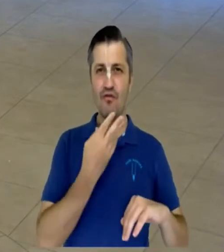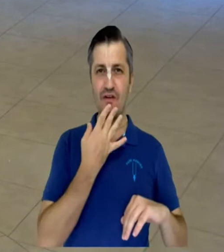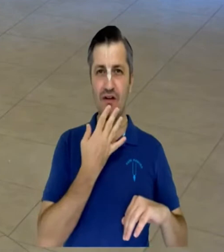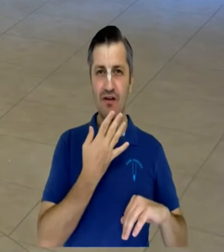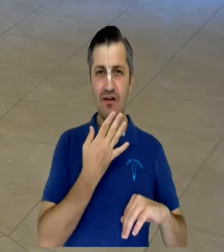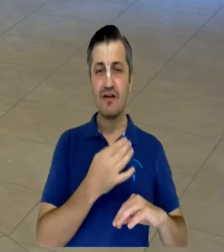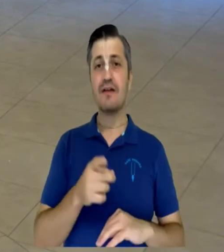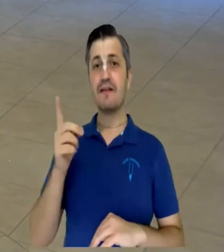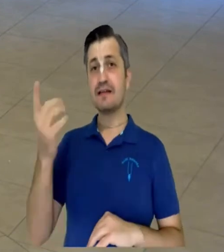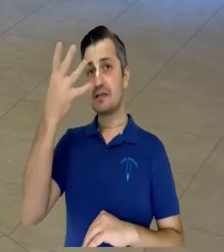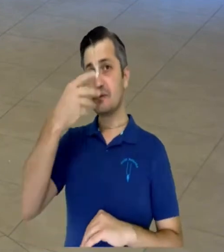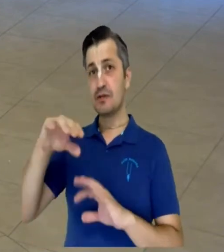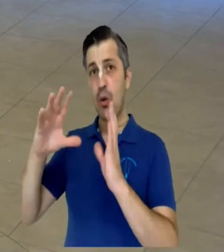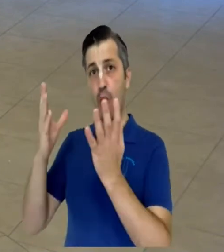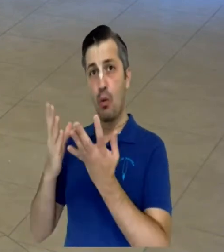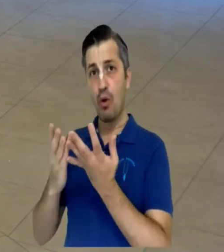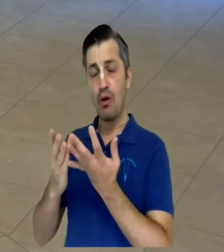infallible. So,